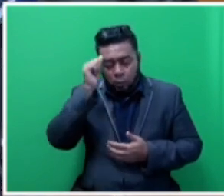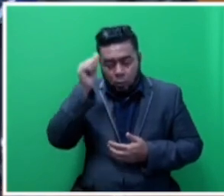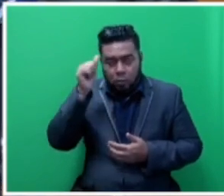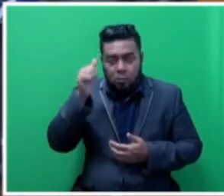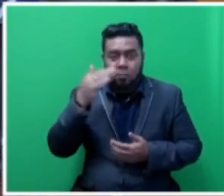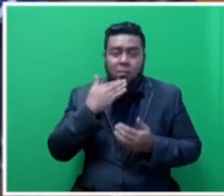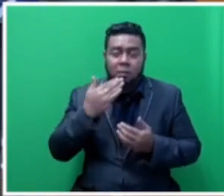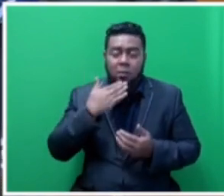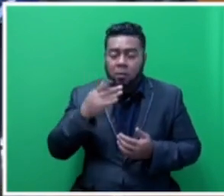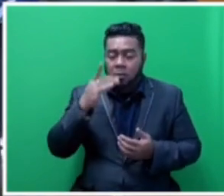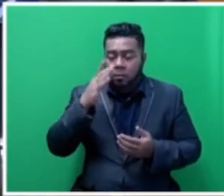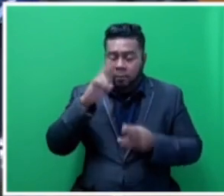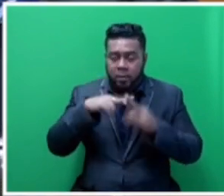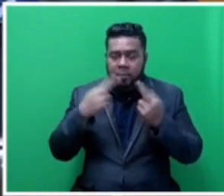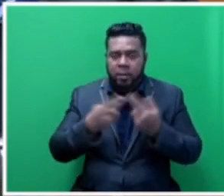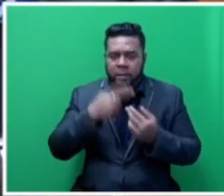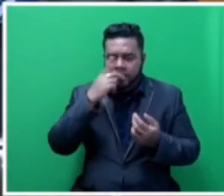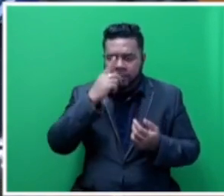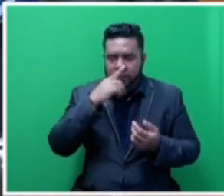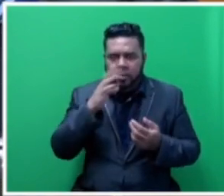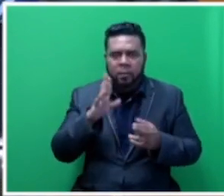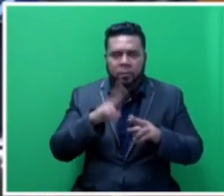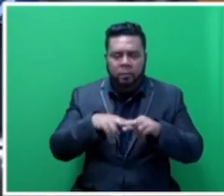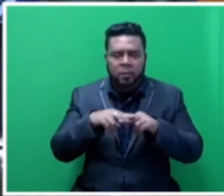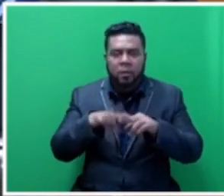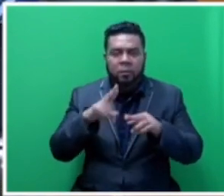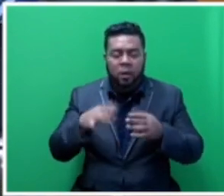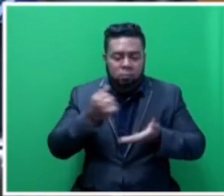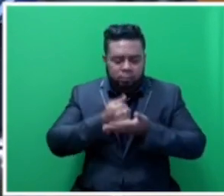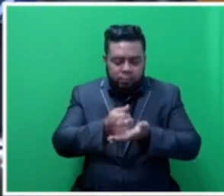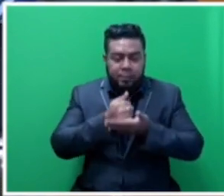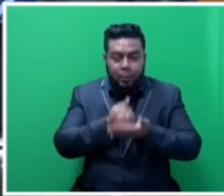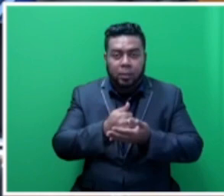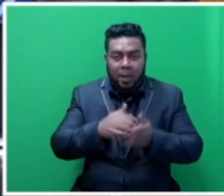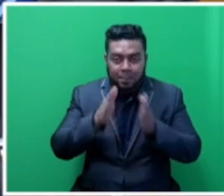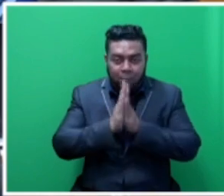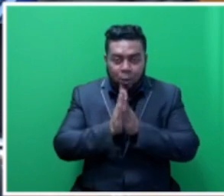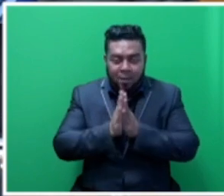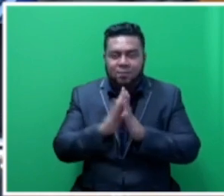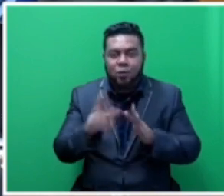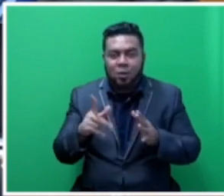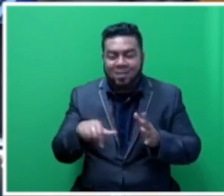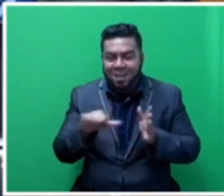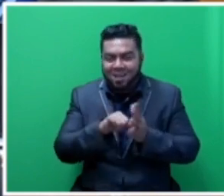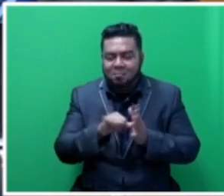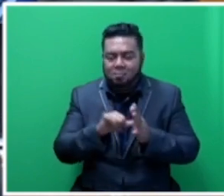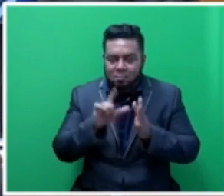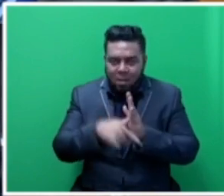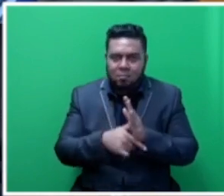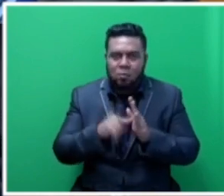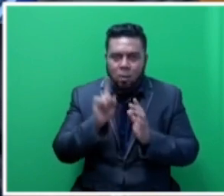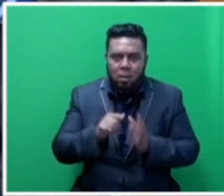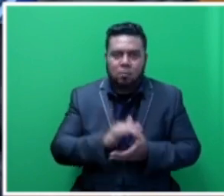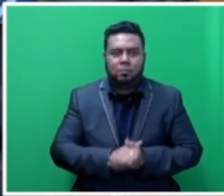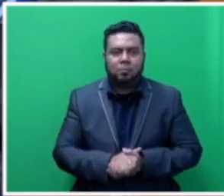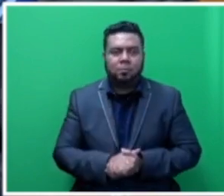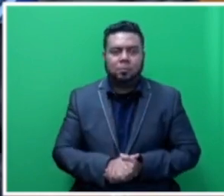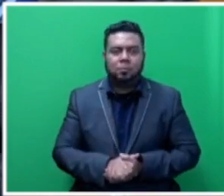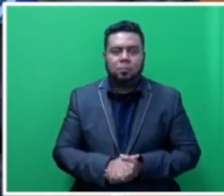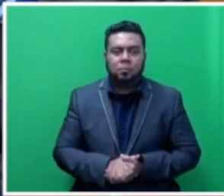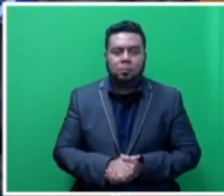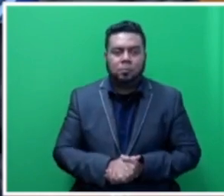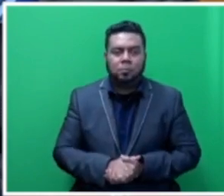of Fiji for their moral support and prayers during those very difficult times.